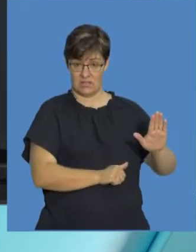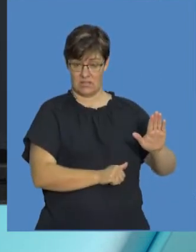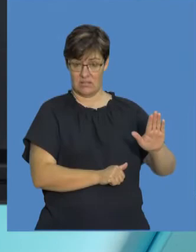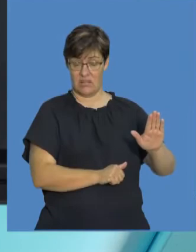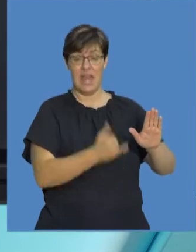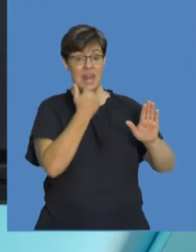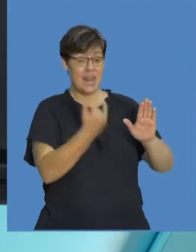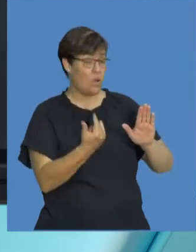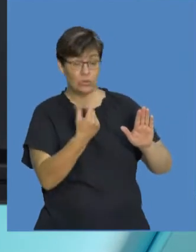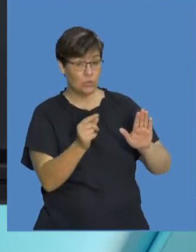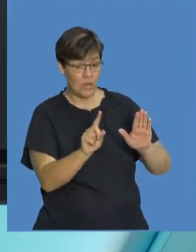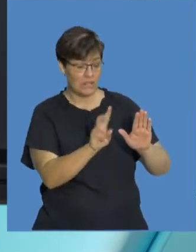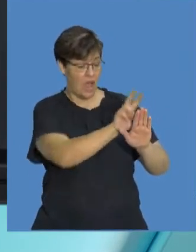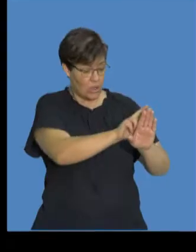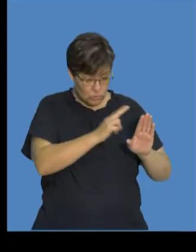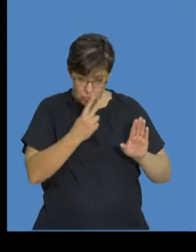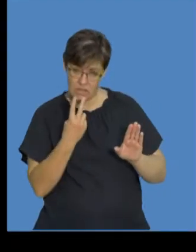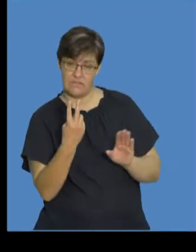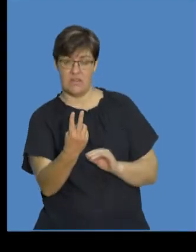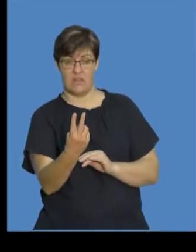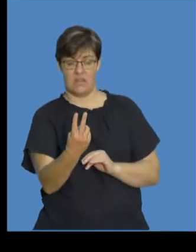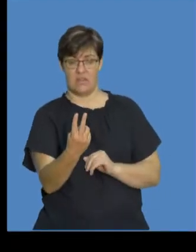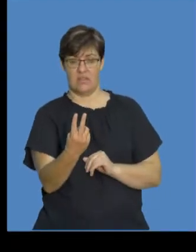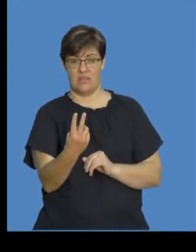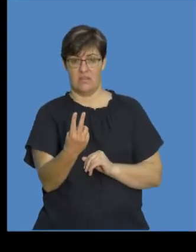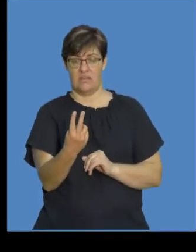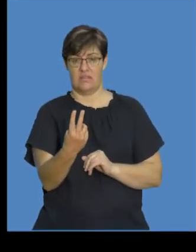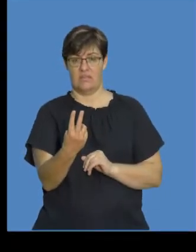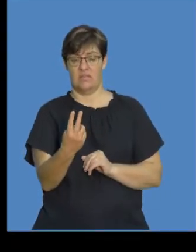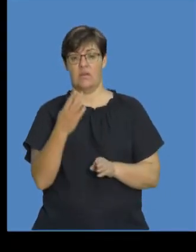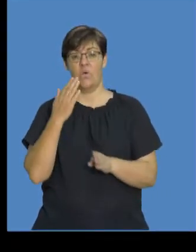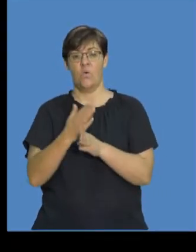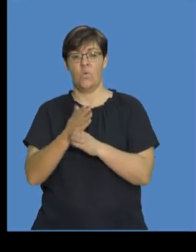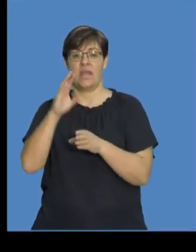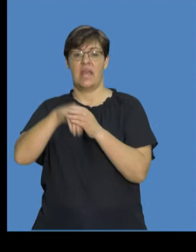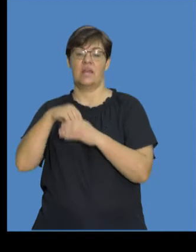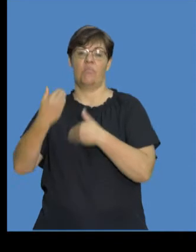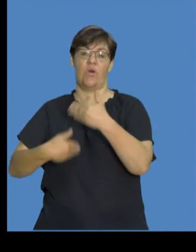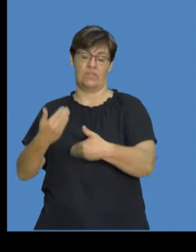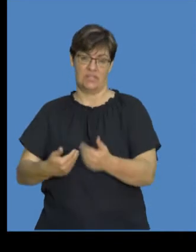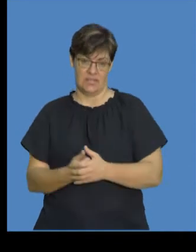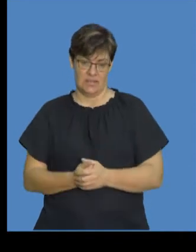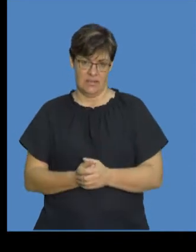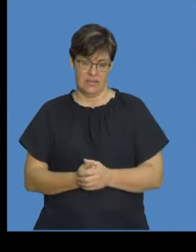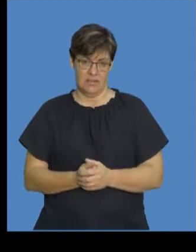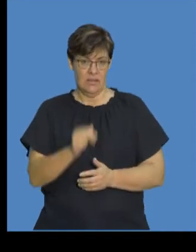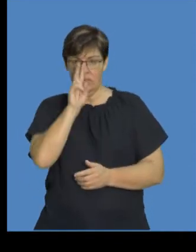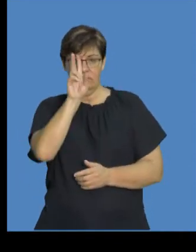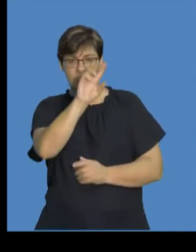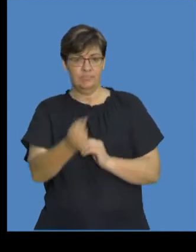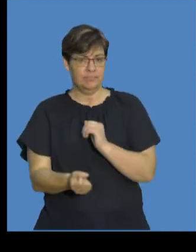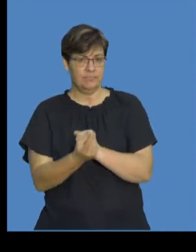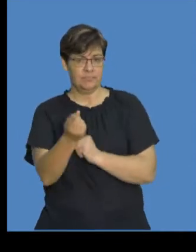then definitely what do? We transfer that into my work in process, and notice